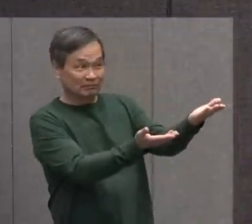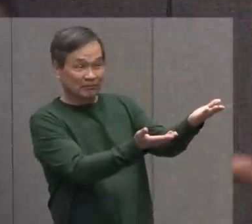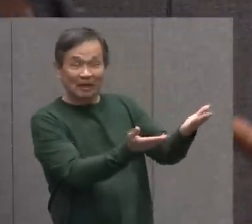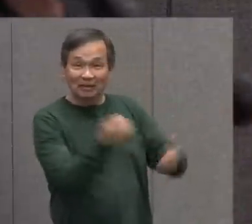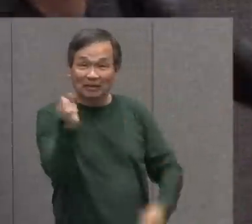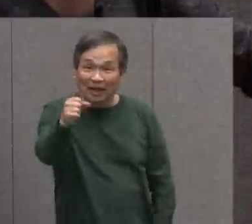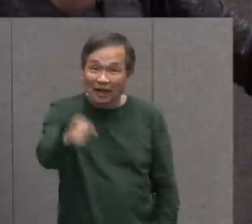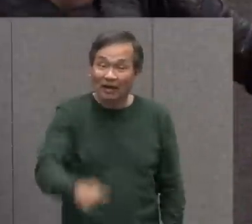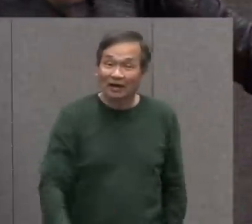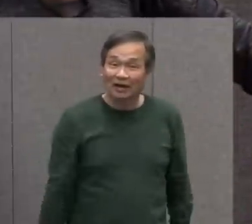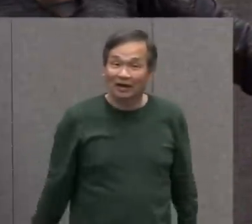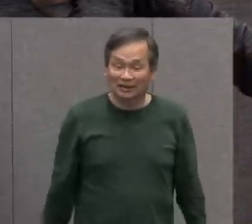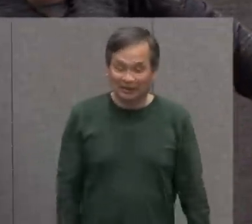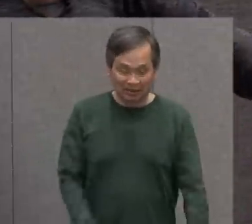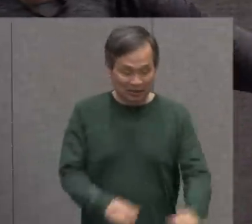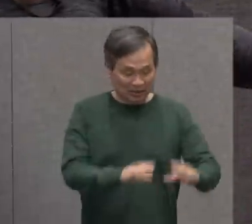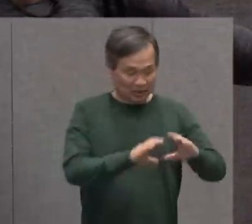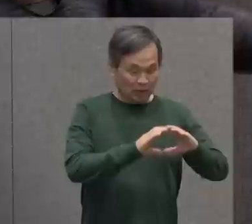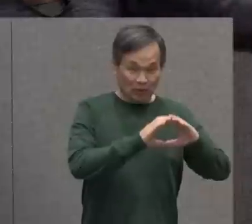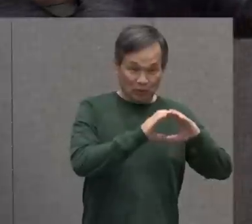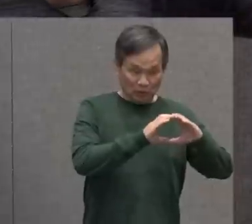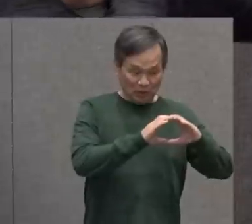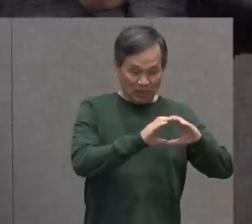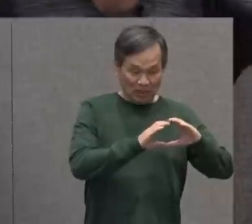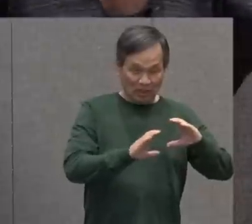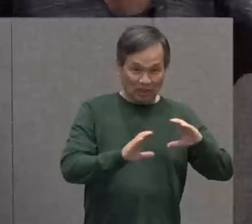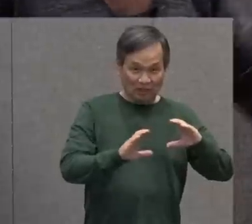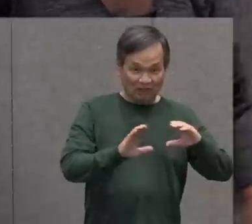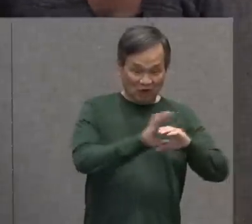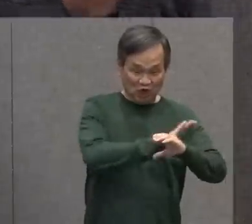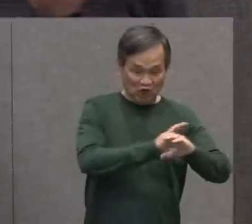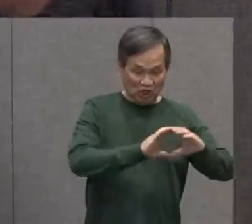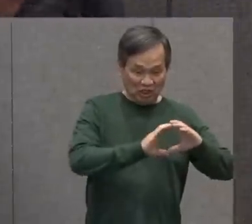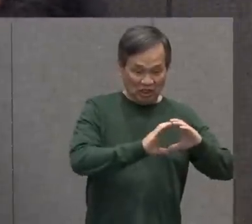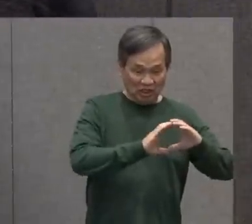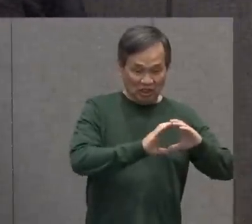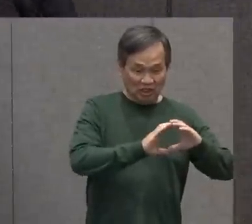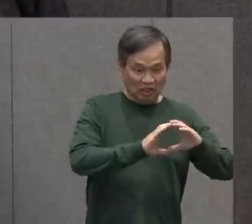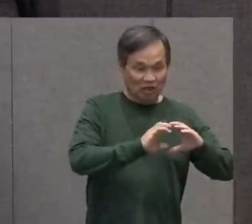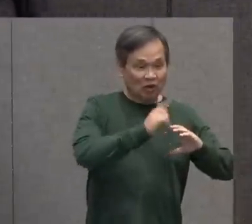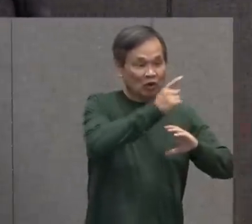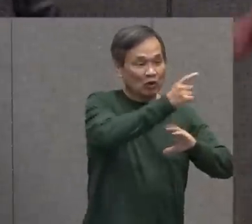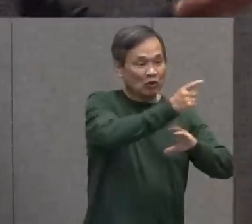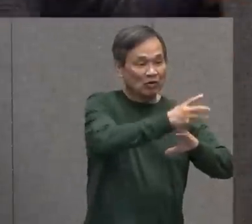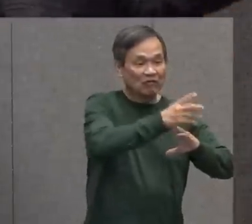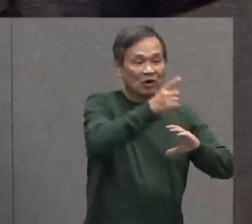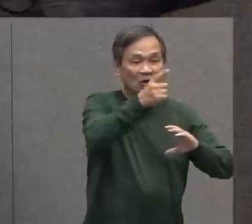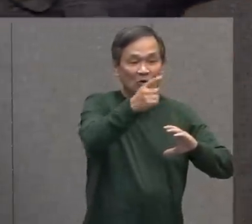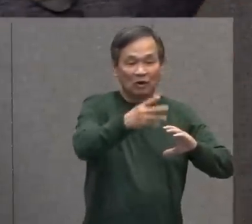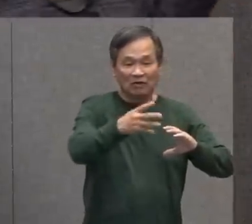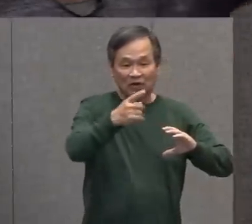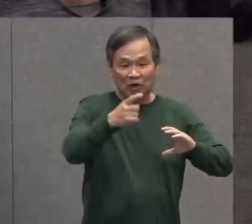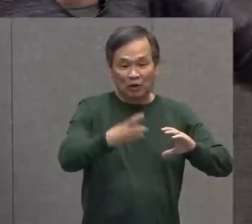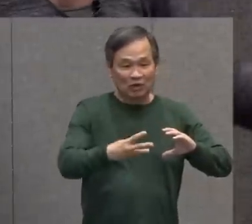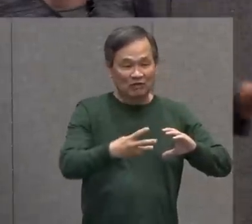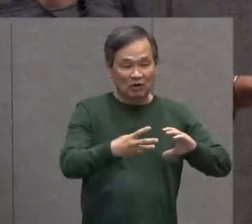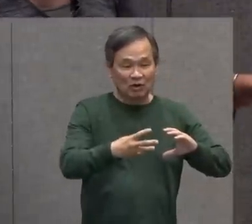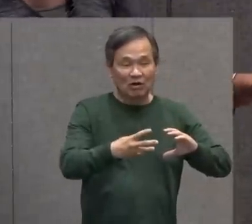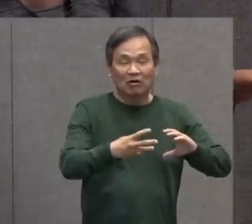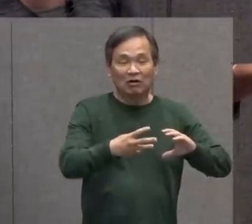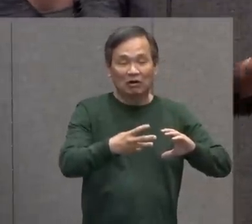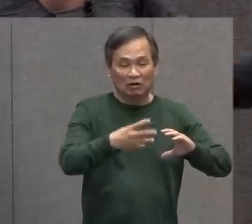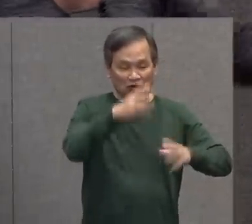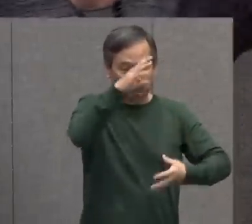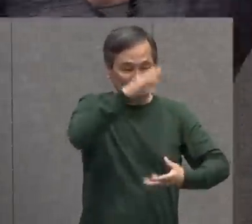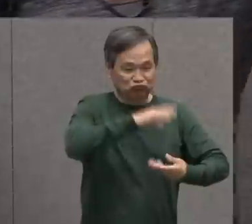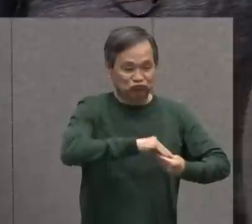do. Here's our one hole, and here are our 3/4. And that's going to give us our total that we were